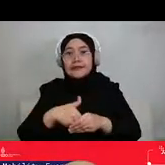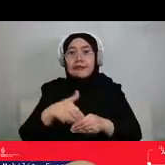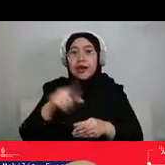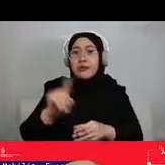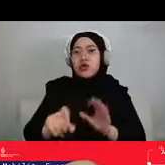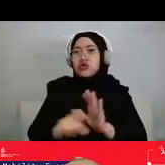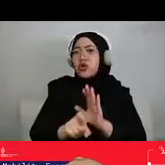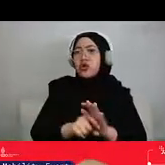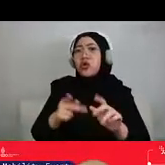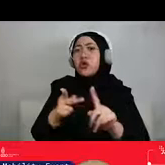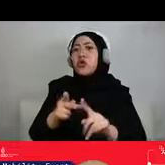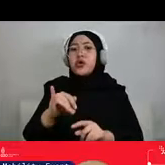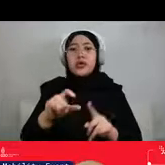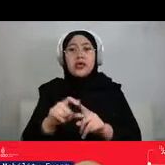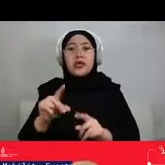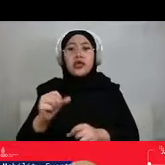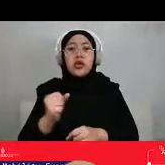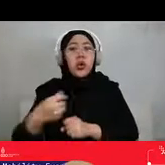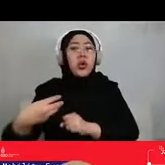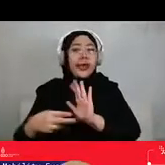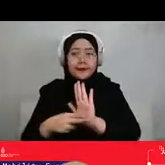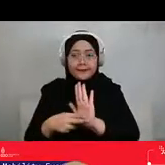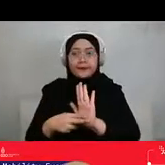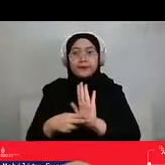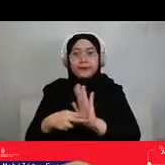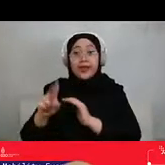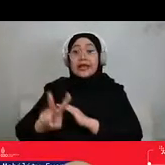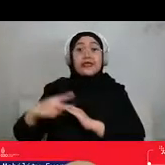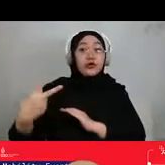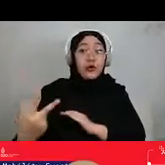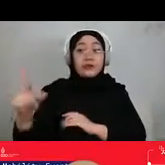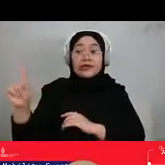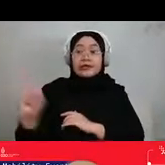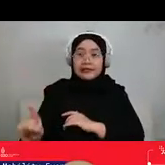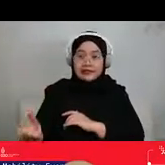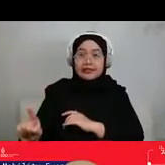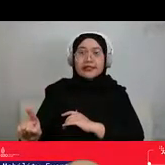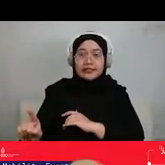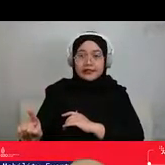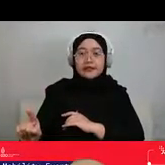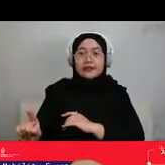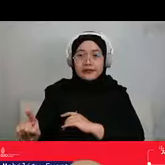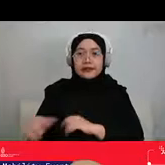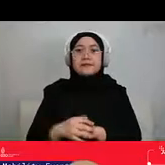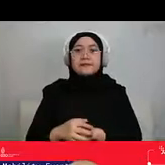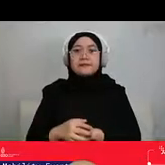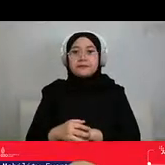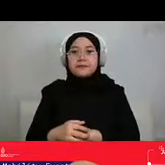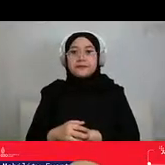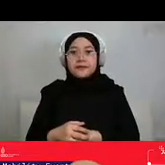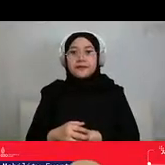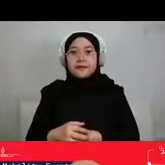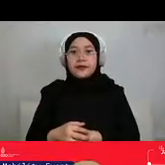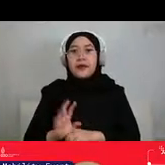is converted into electricity by the fuel cells, which process the hydrogen and provide electricity.